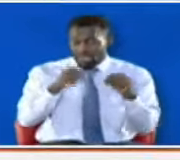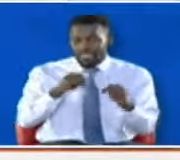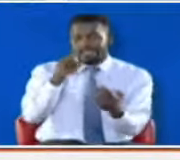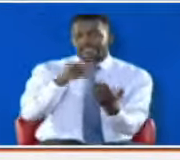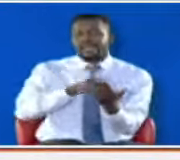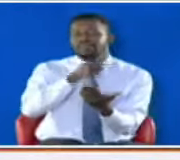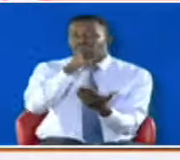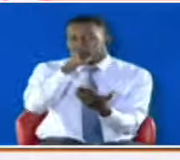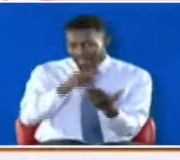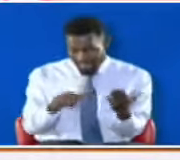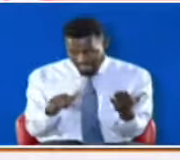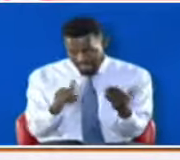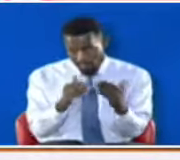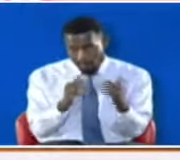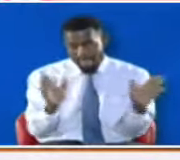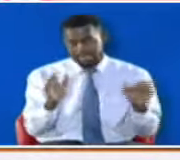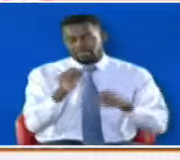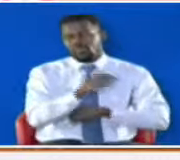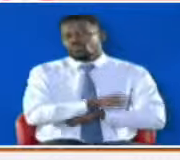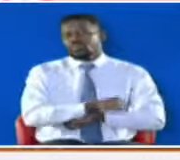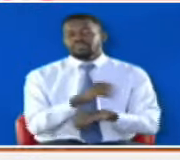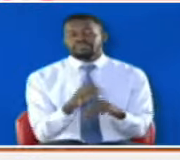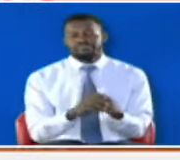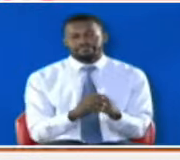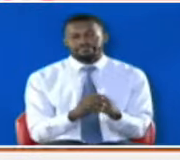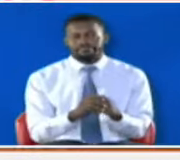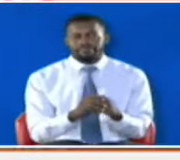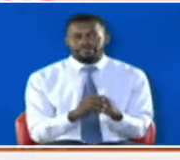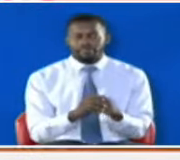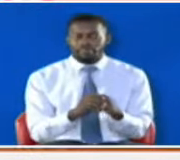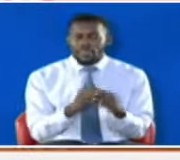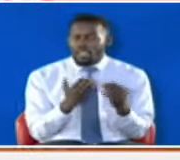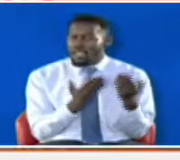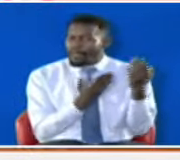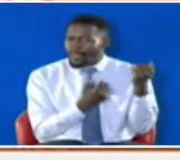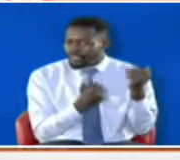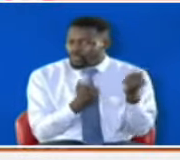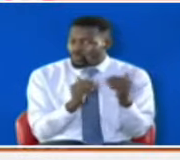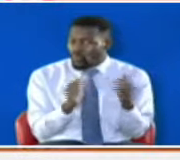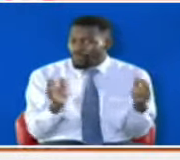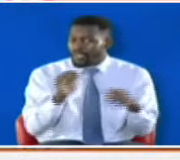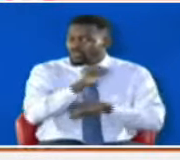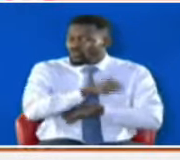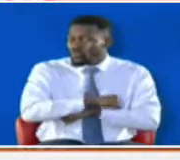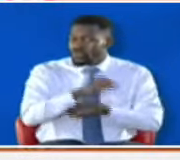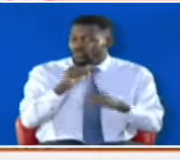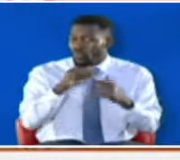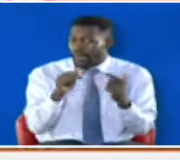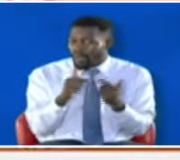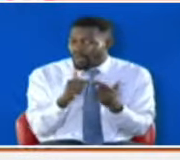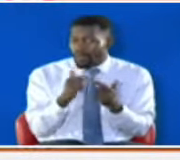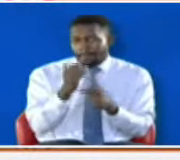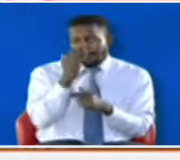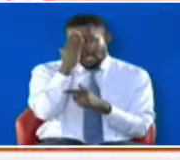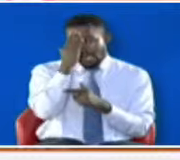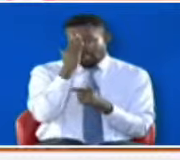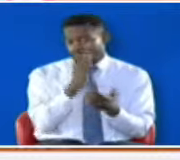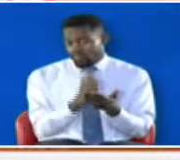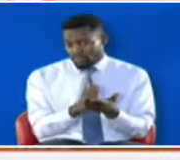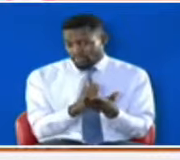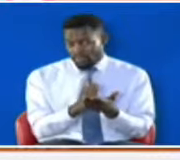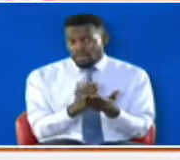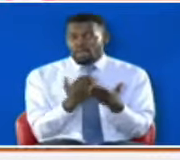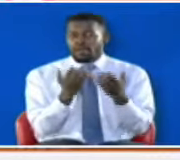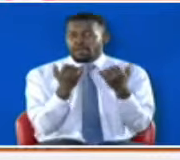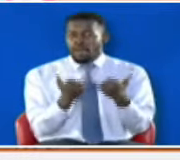schools indefinitely. Mashule yale yalikuwa yanatarajiwa kufunguliwa Jumatatu.